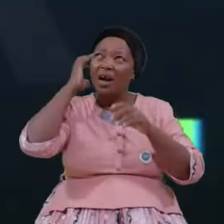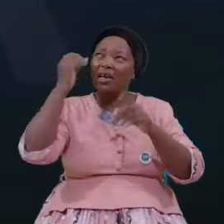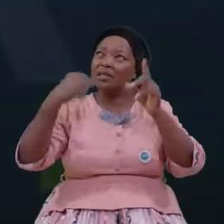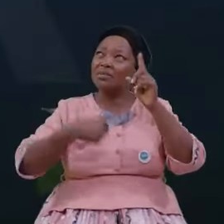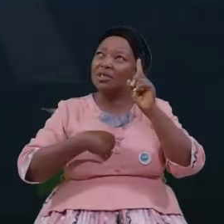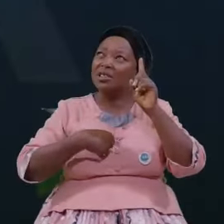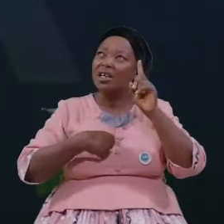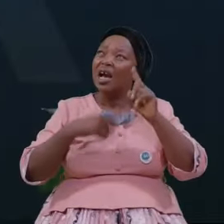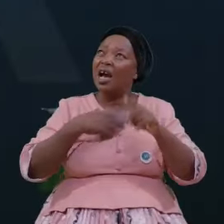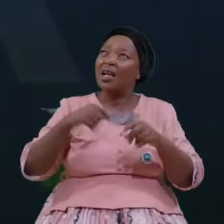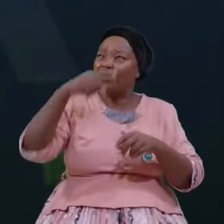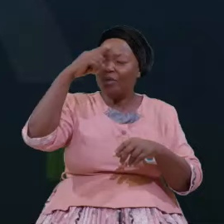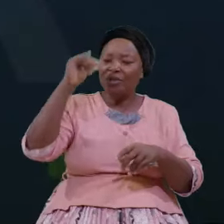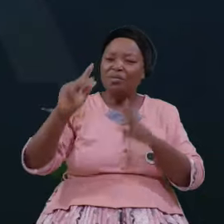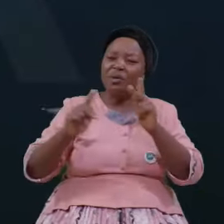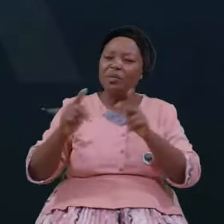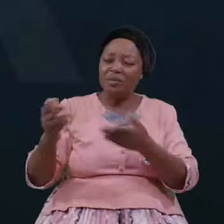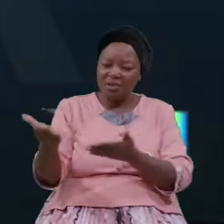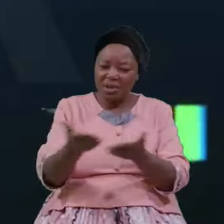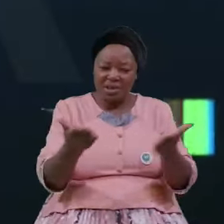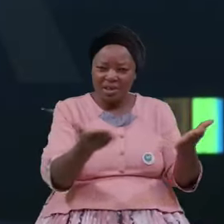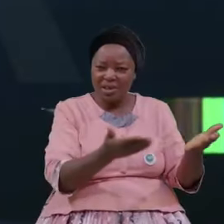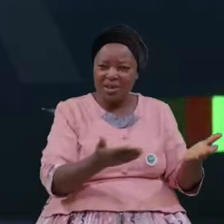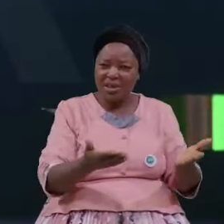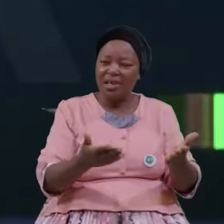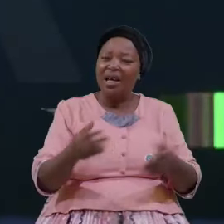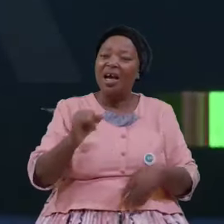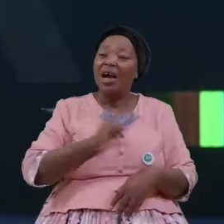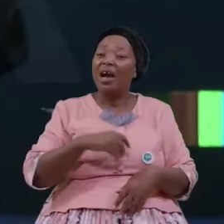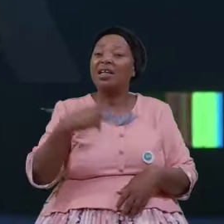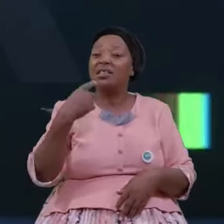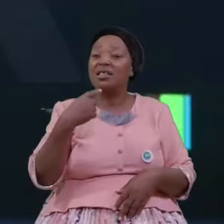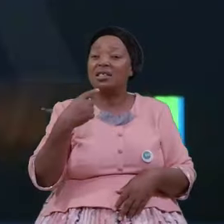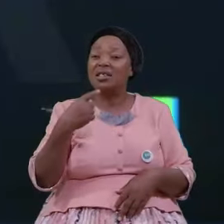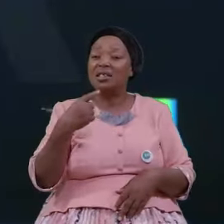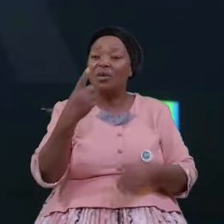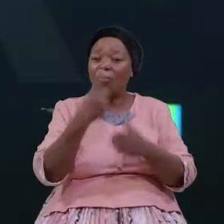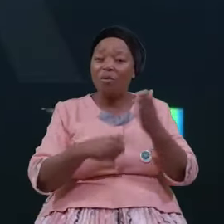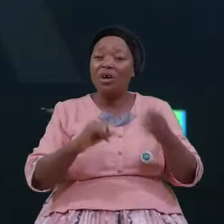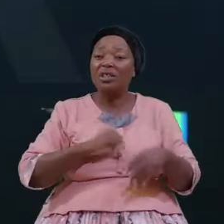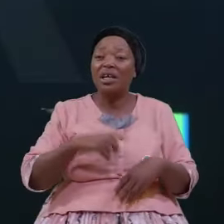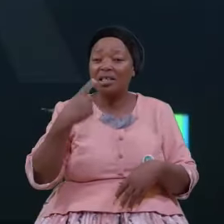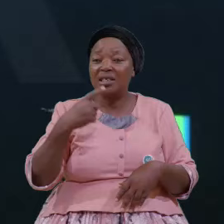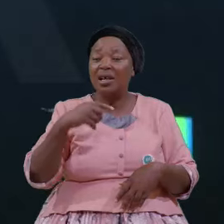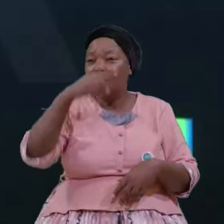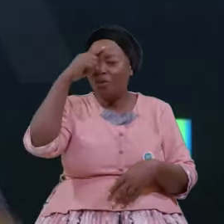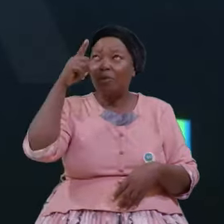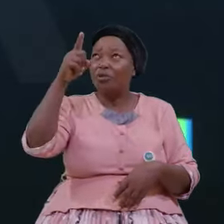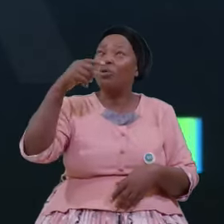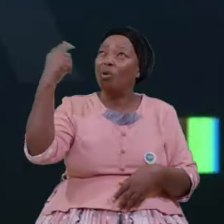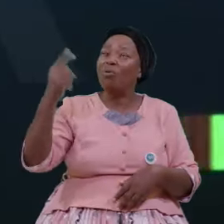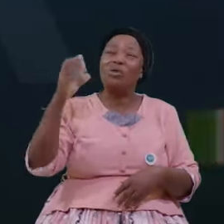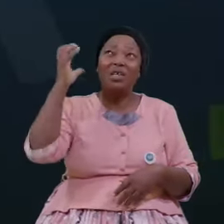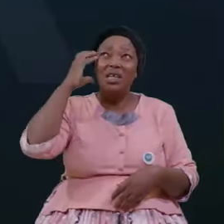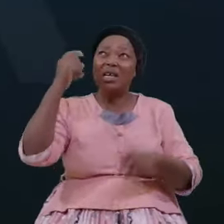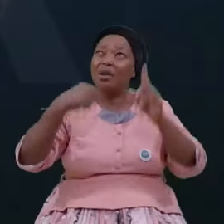the people here, I say what I say. Because you always hear me. You